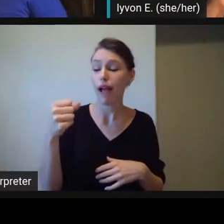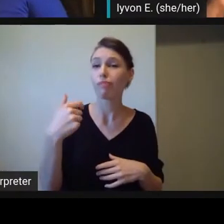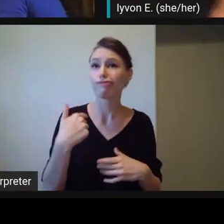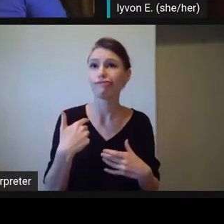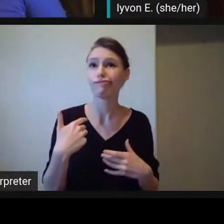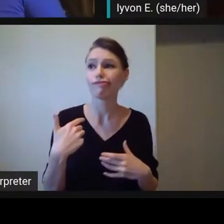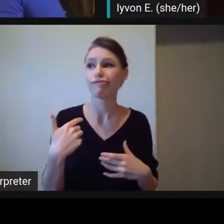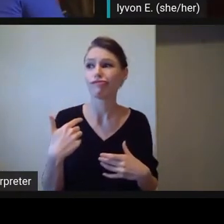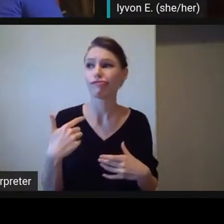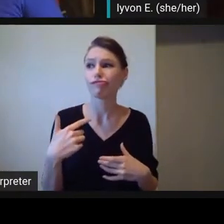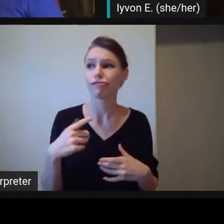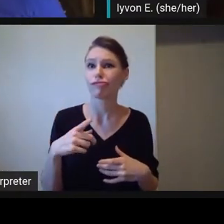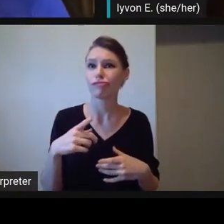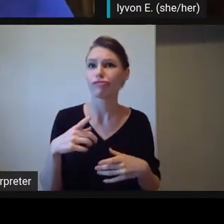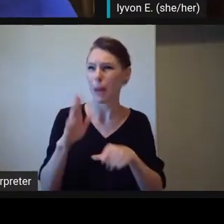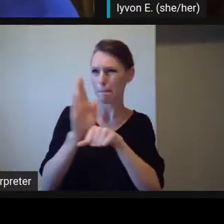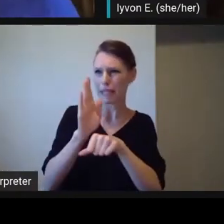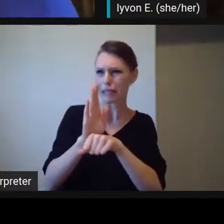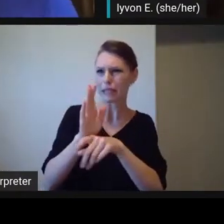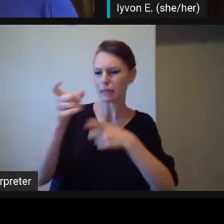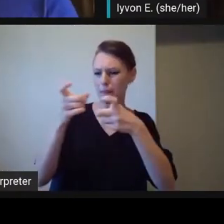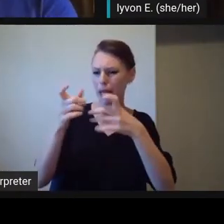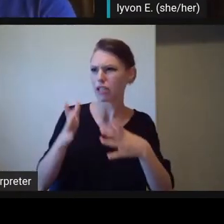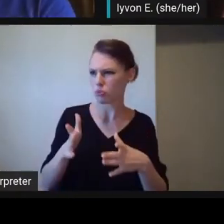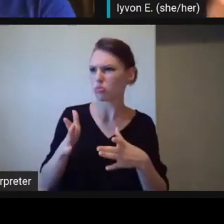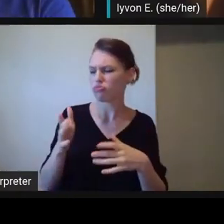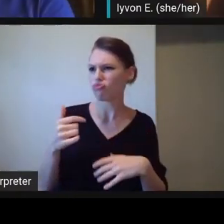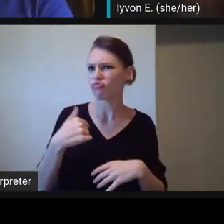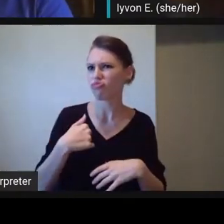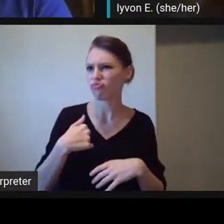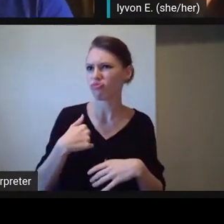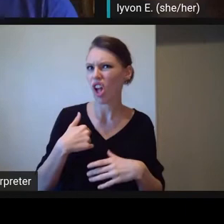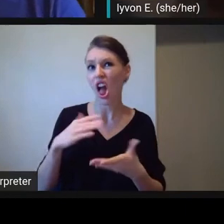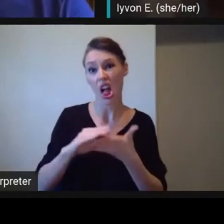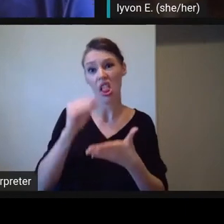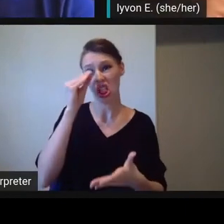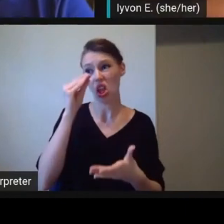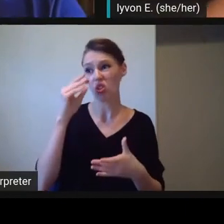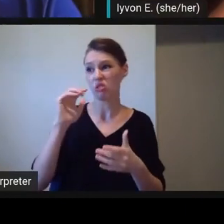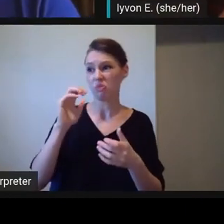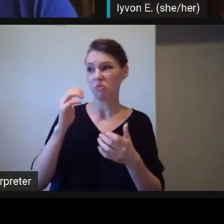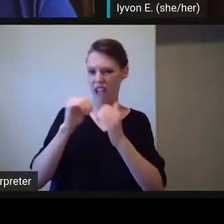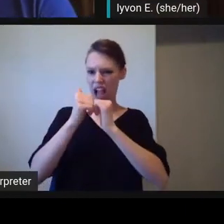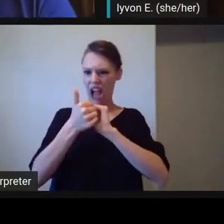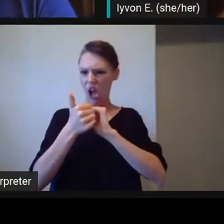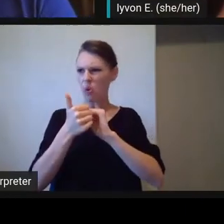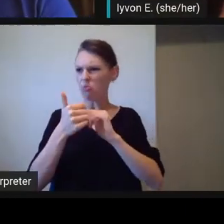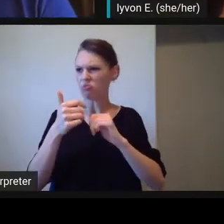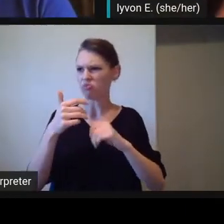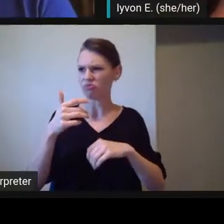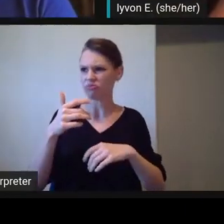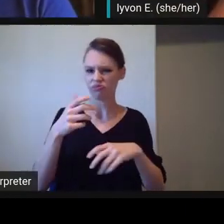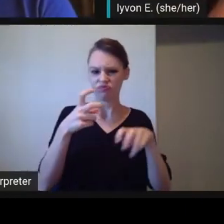that definitely company management really helped inform how I shifted and shaped Parsnip